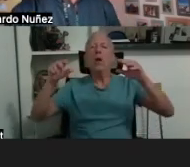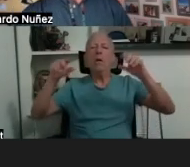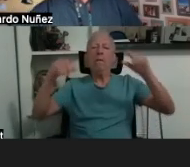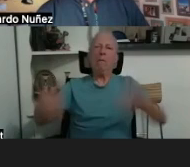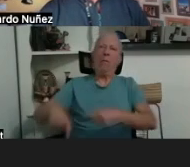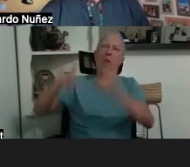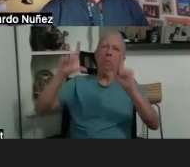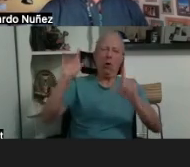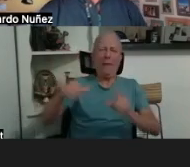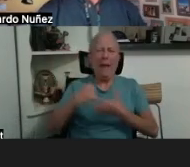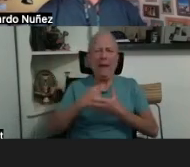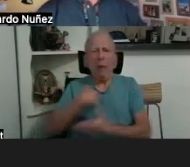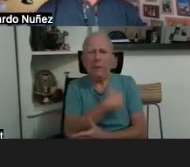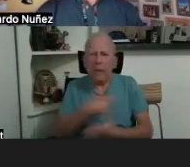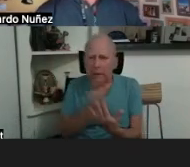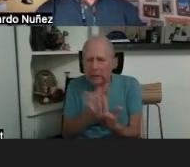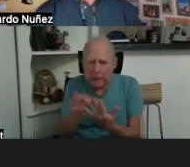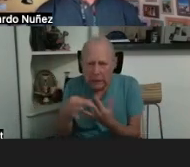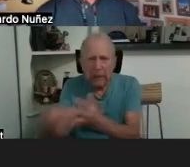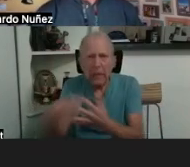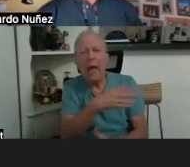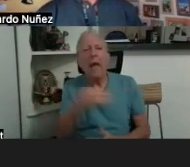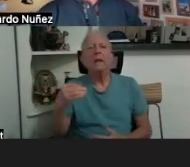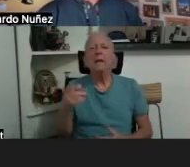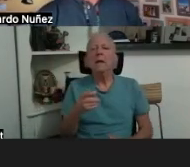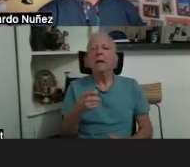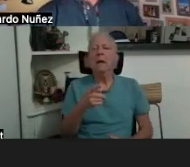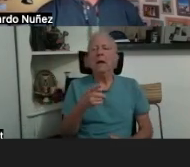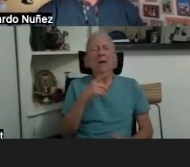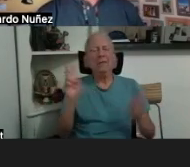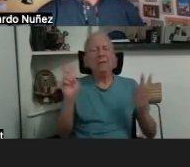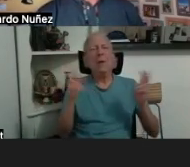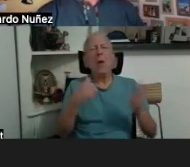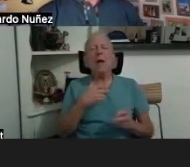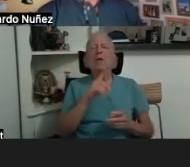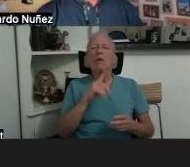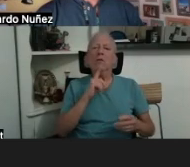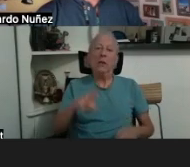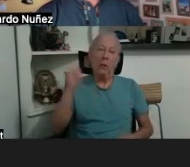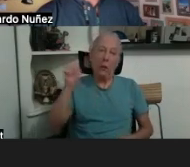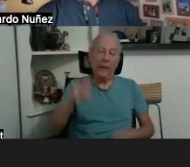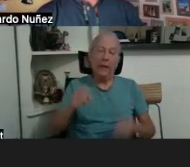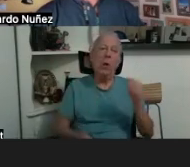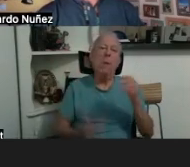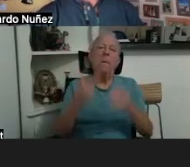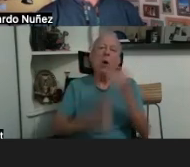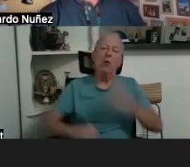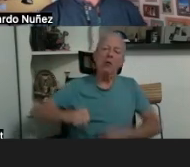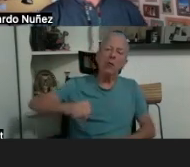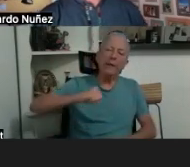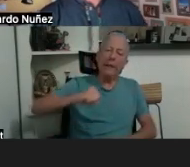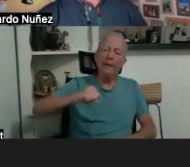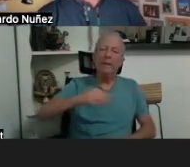as the U.S. Solidarity Economy Network puts it, there's an urgency to both resist these trends and to build